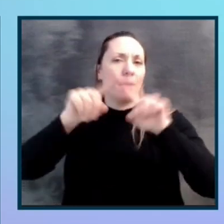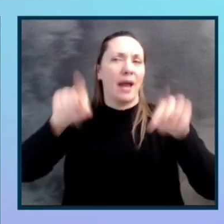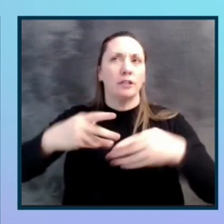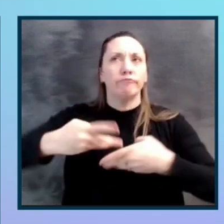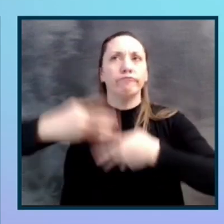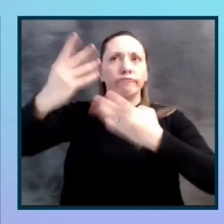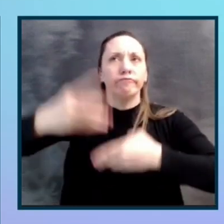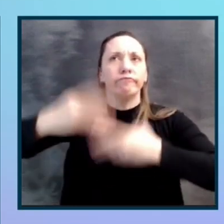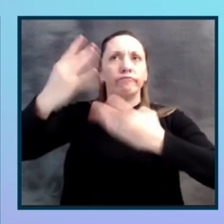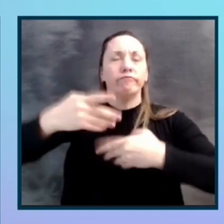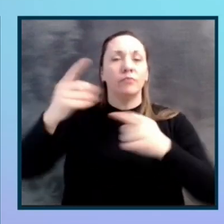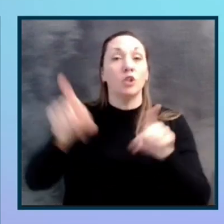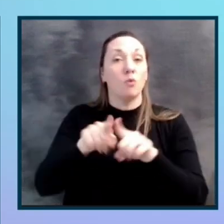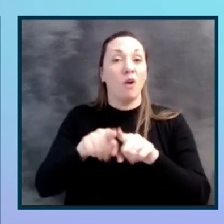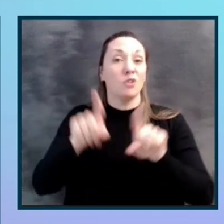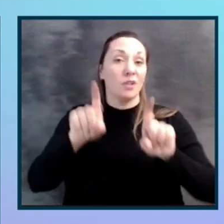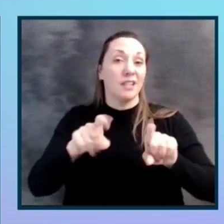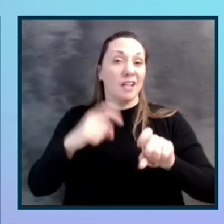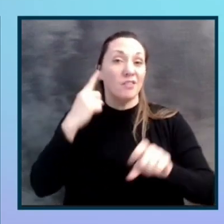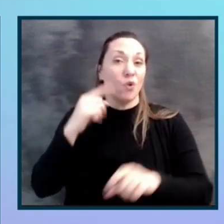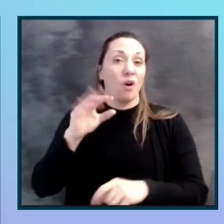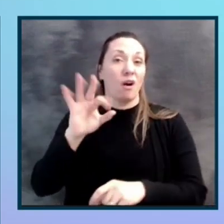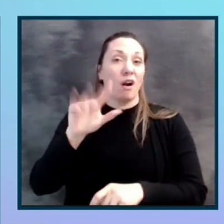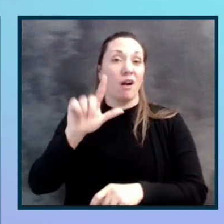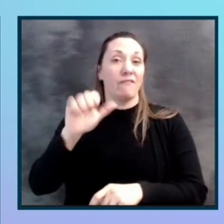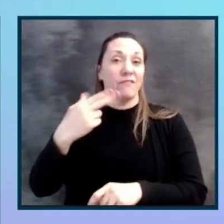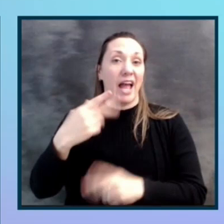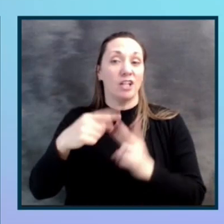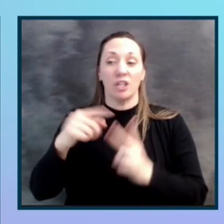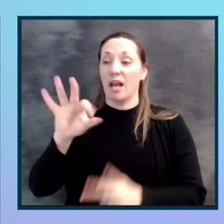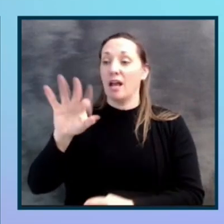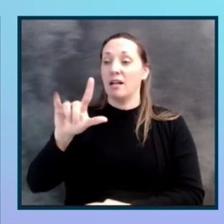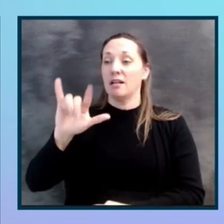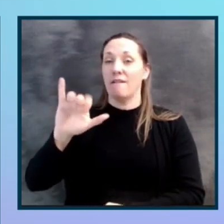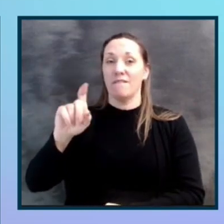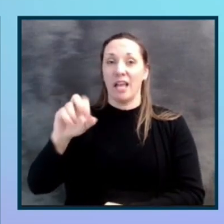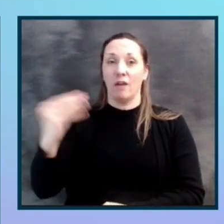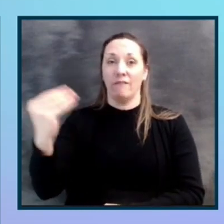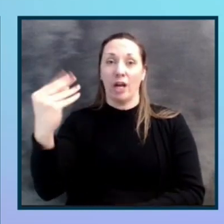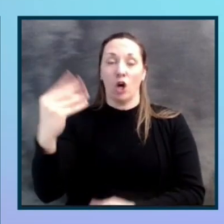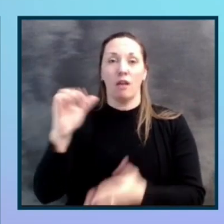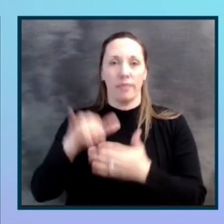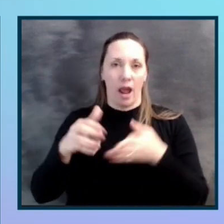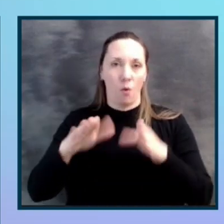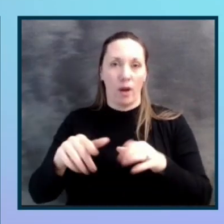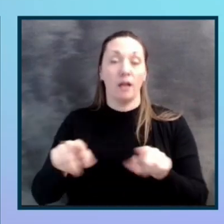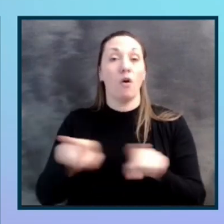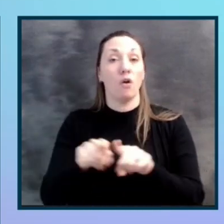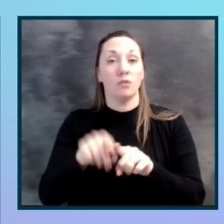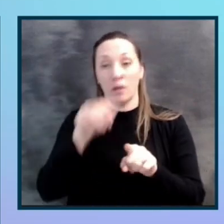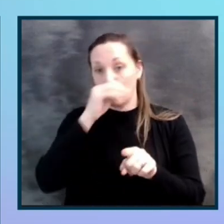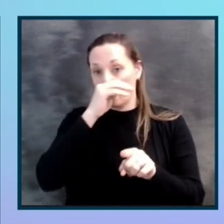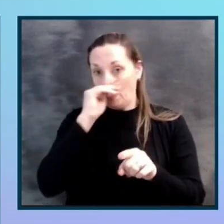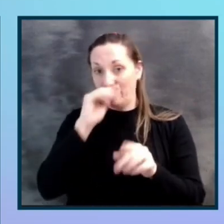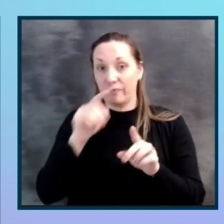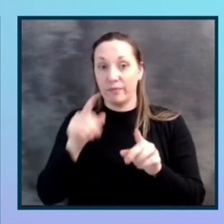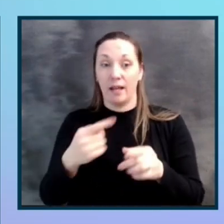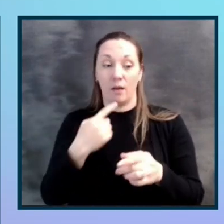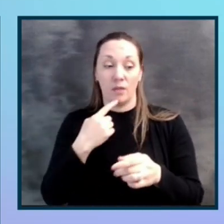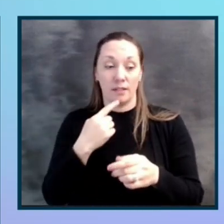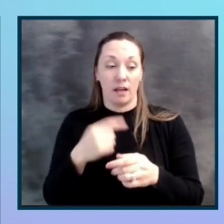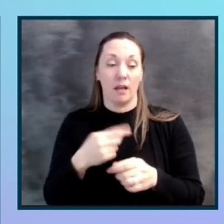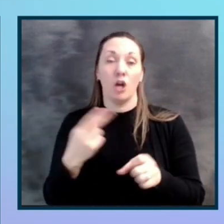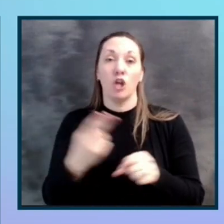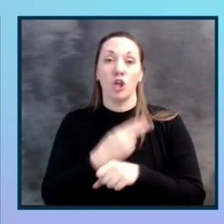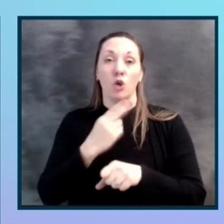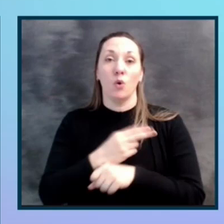test for flashing and flickering that way. Though of course, here's where I will also say, use the